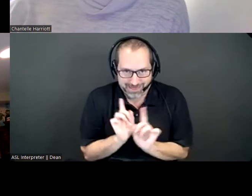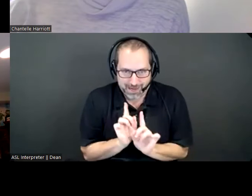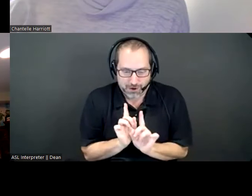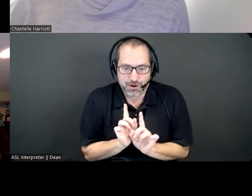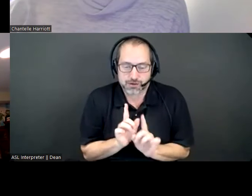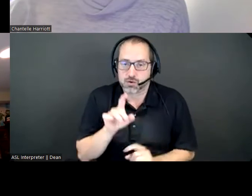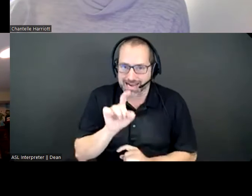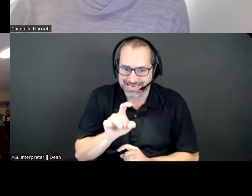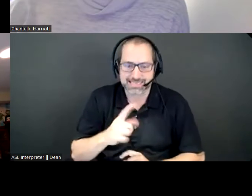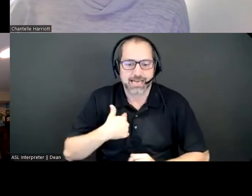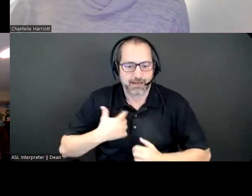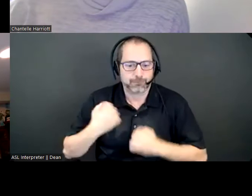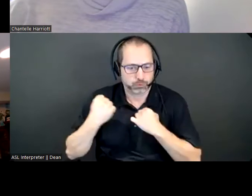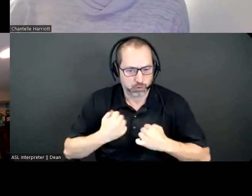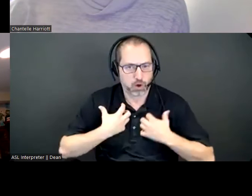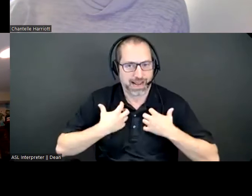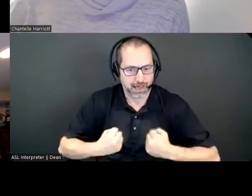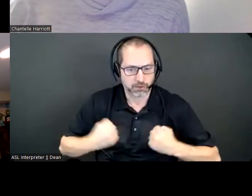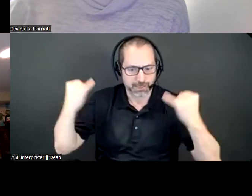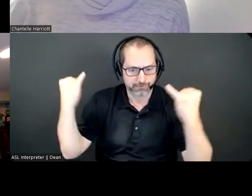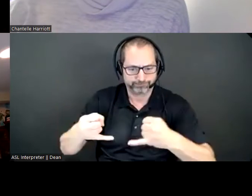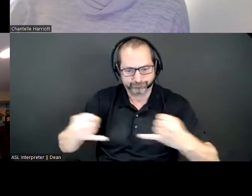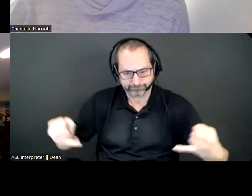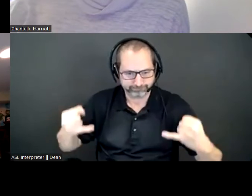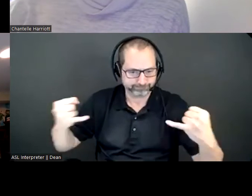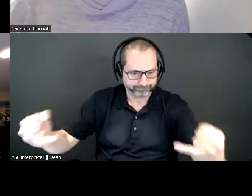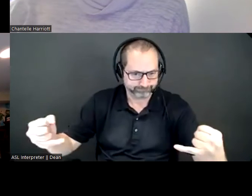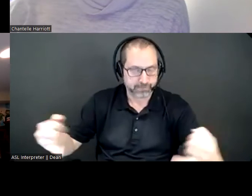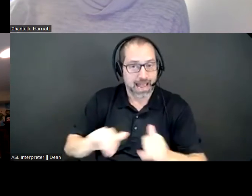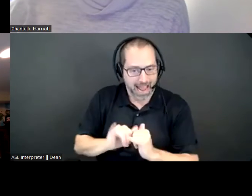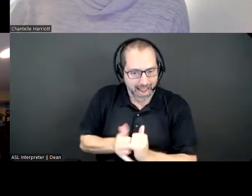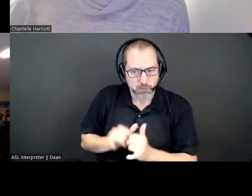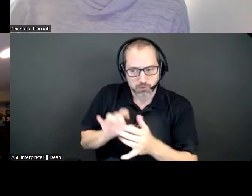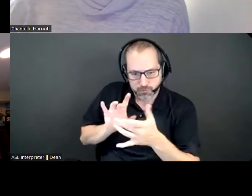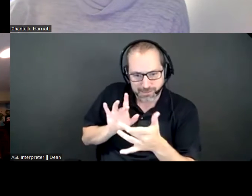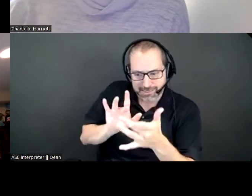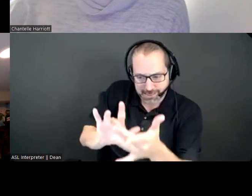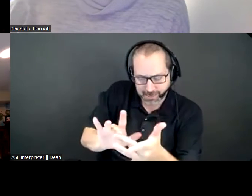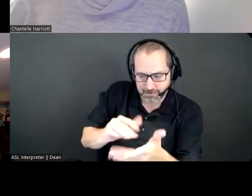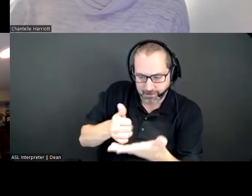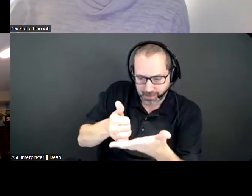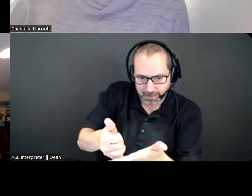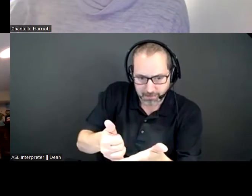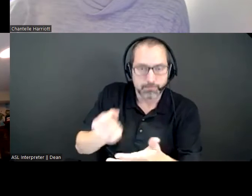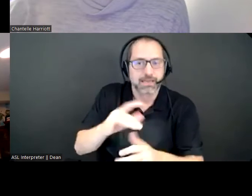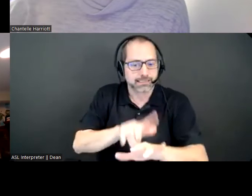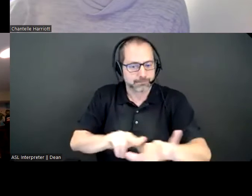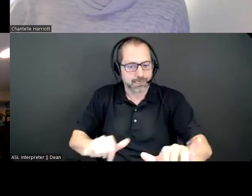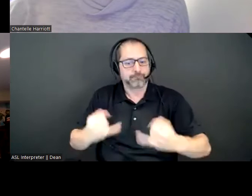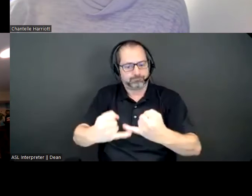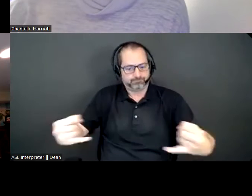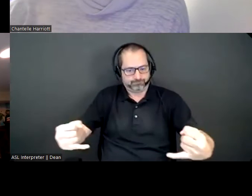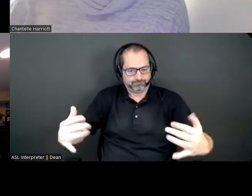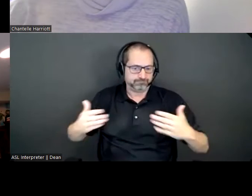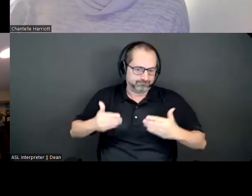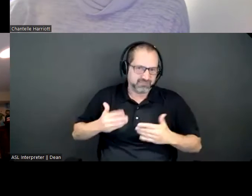healthy, strong boundaries about it. And how do I connect and not feel like I'm being rude when I say, call me